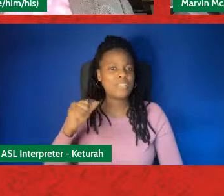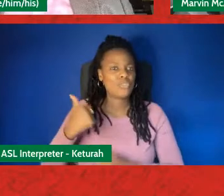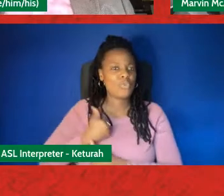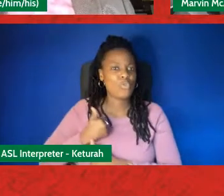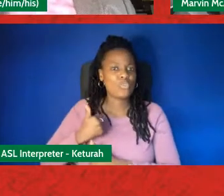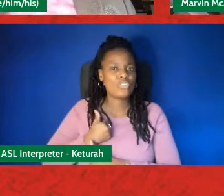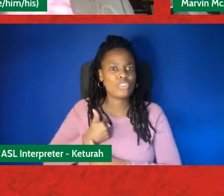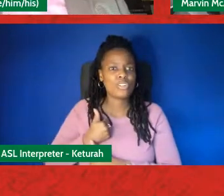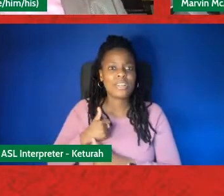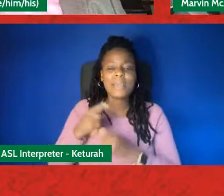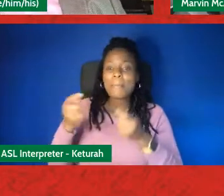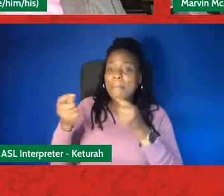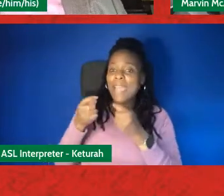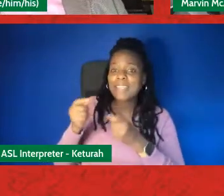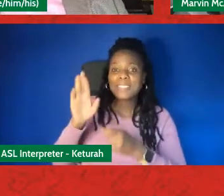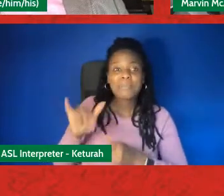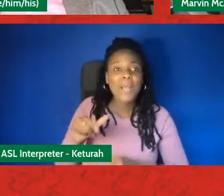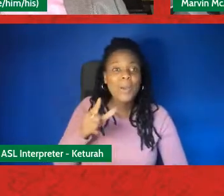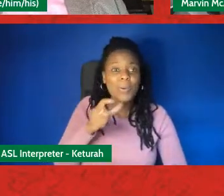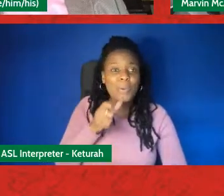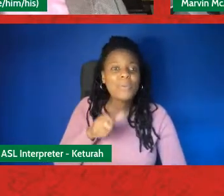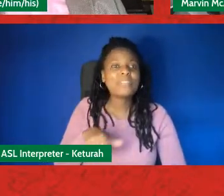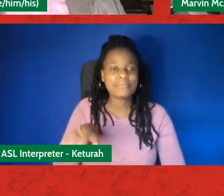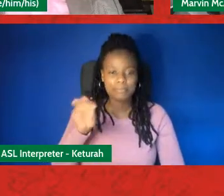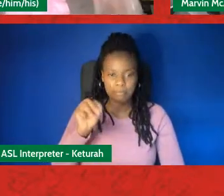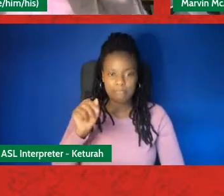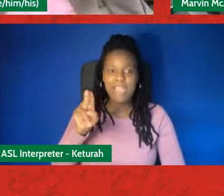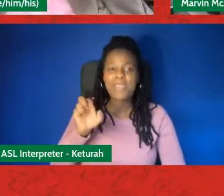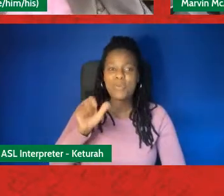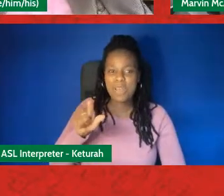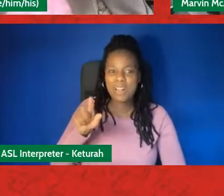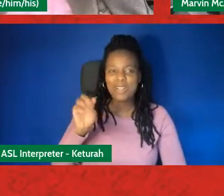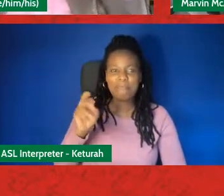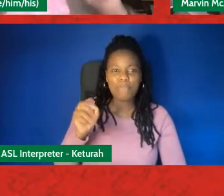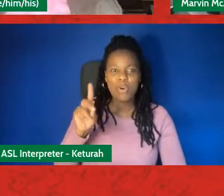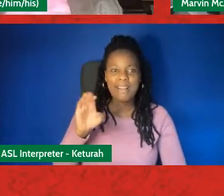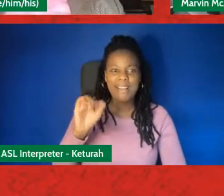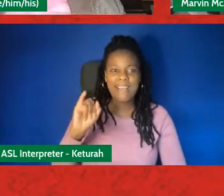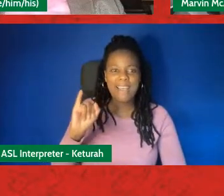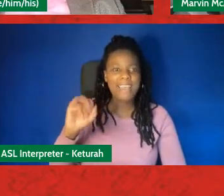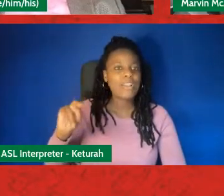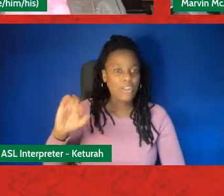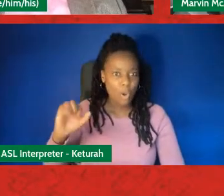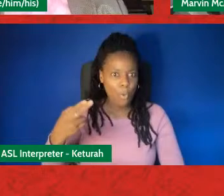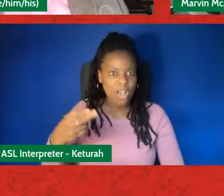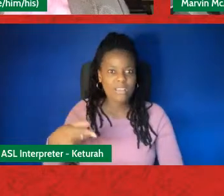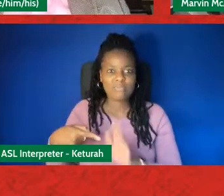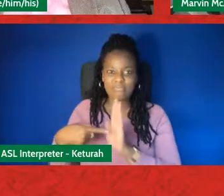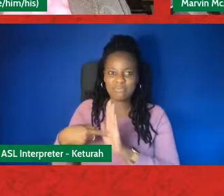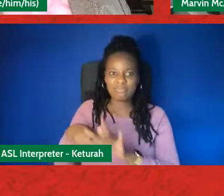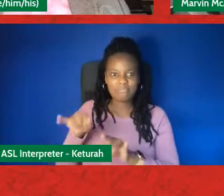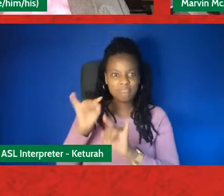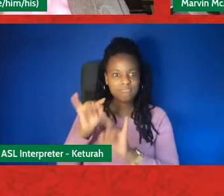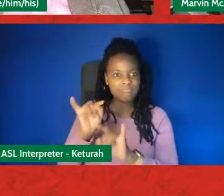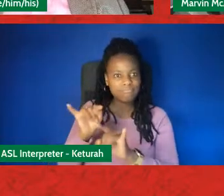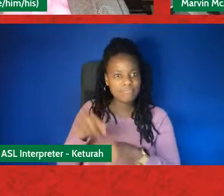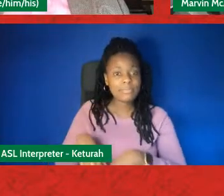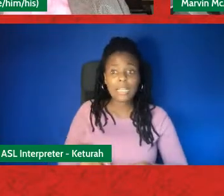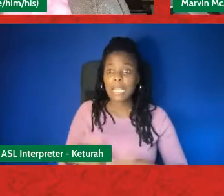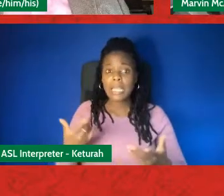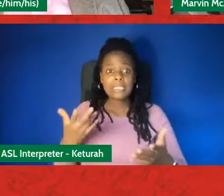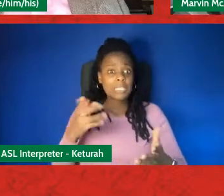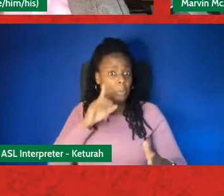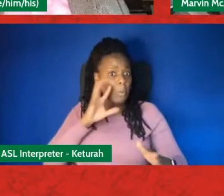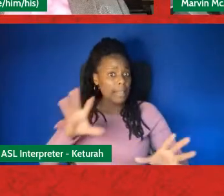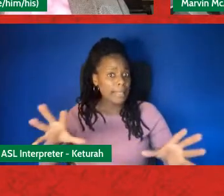right? The guy tried to malign him by giving him or dismiss him by calling him African. But Brown was going to roll with it and accept it, but he